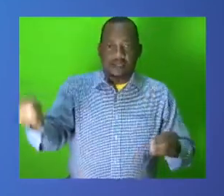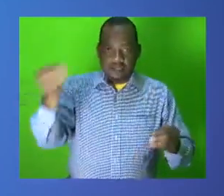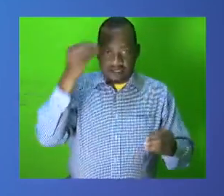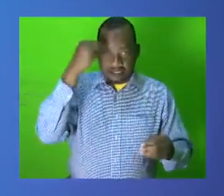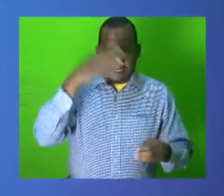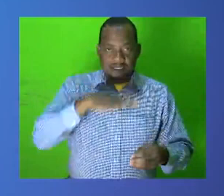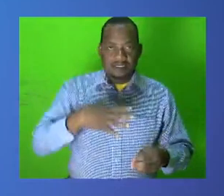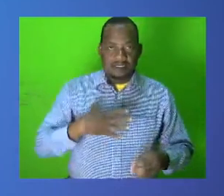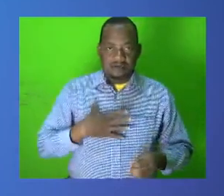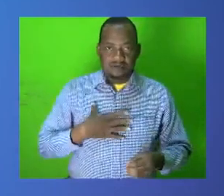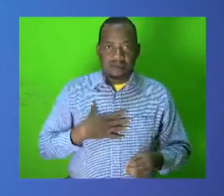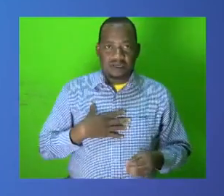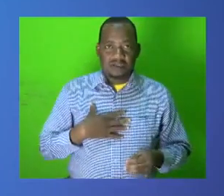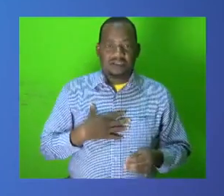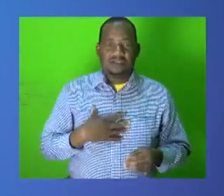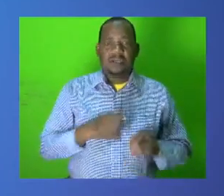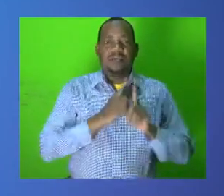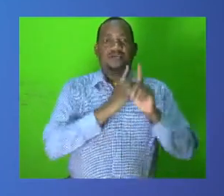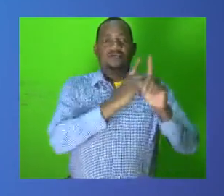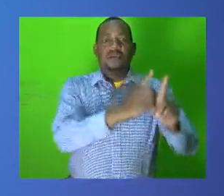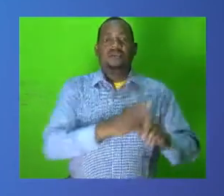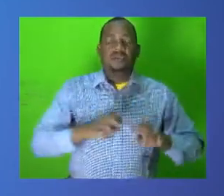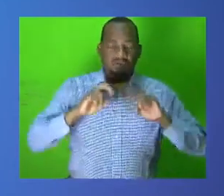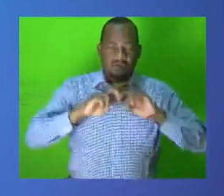is Introduction to Research.